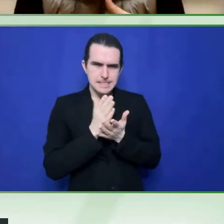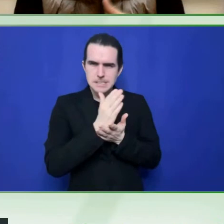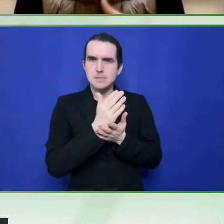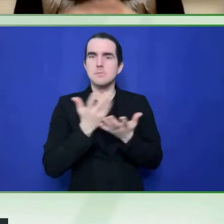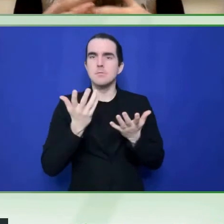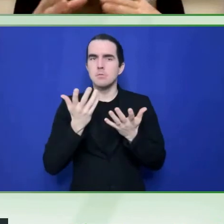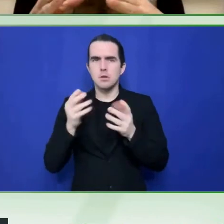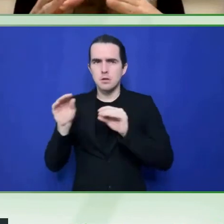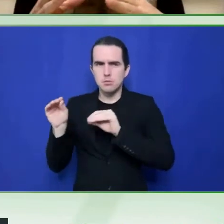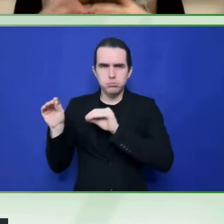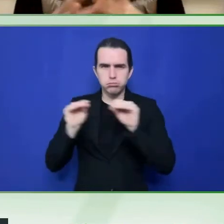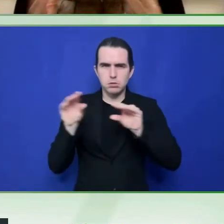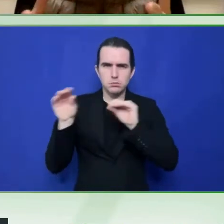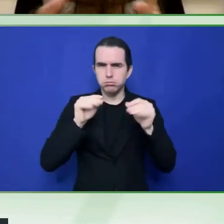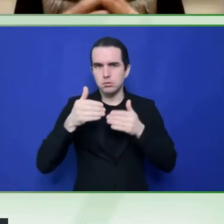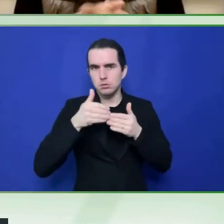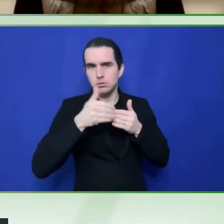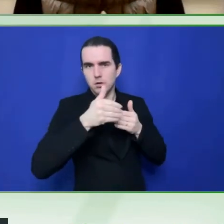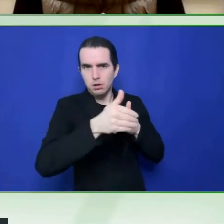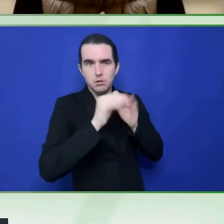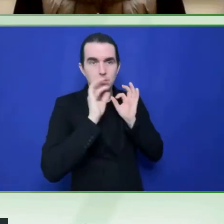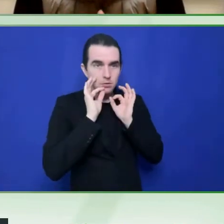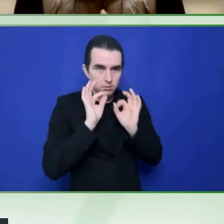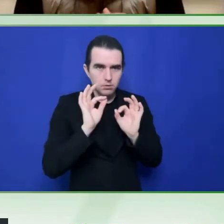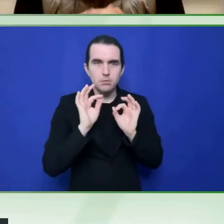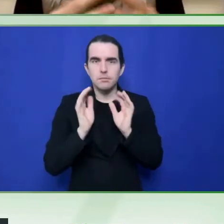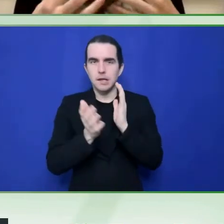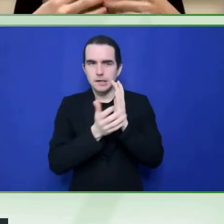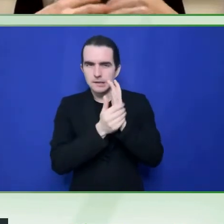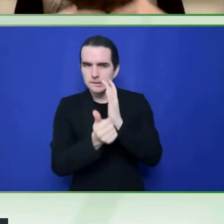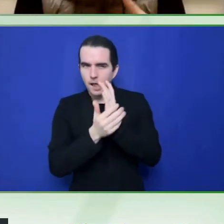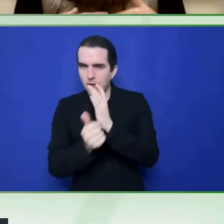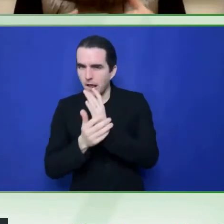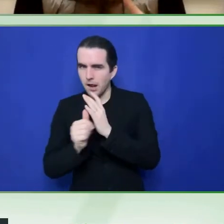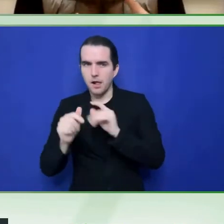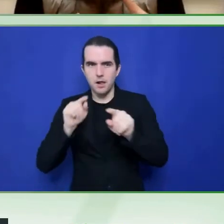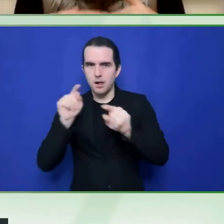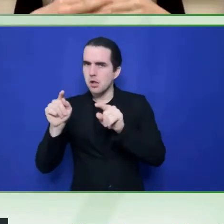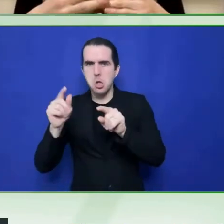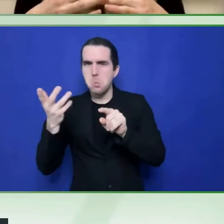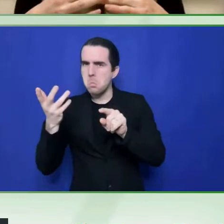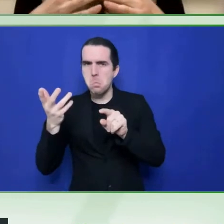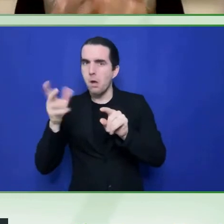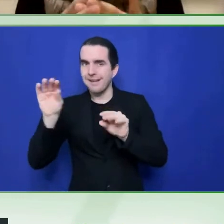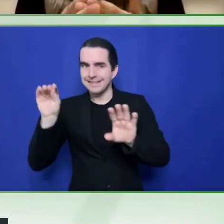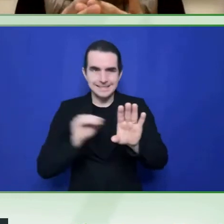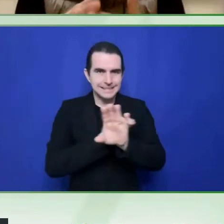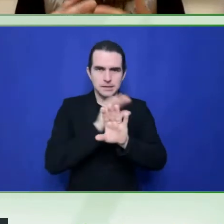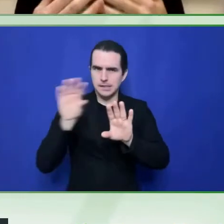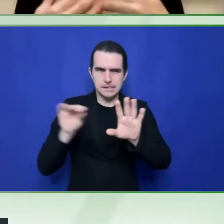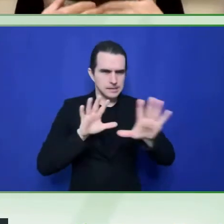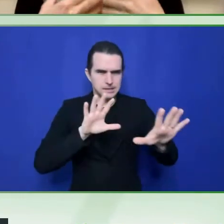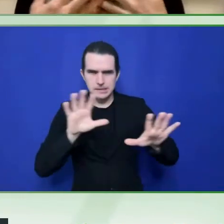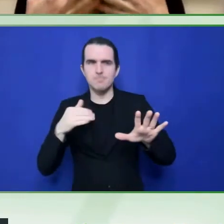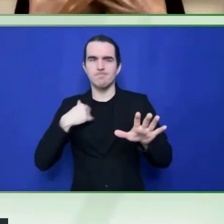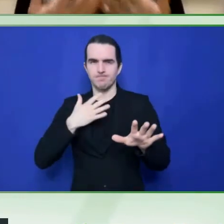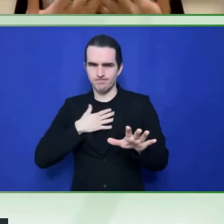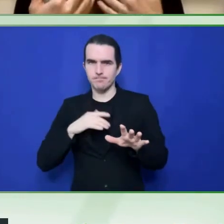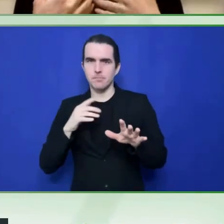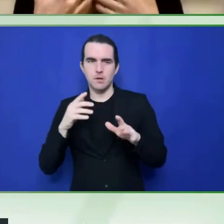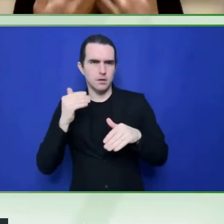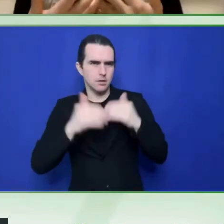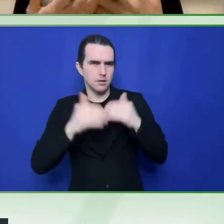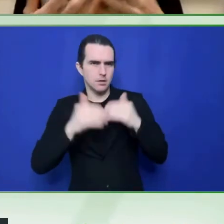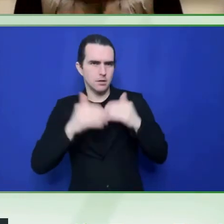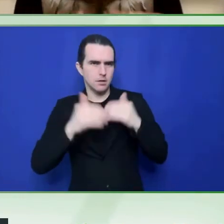an experience center in Shanghai. So inside this center will be an inclusion cafe. We again